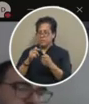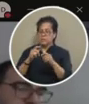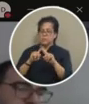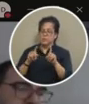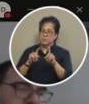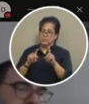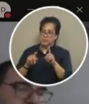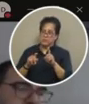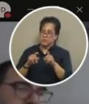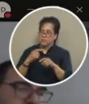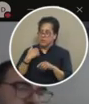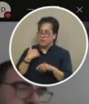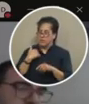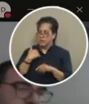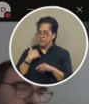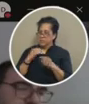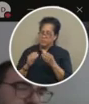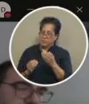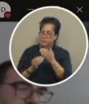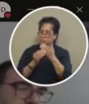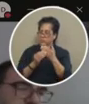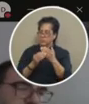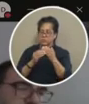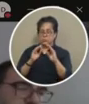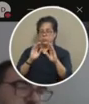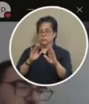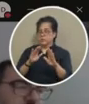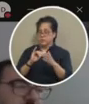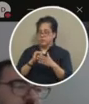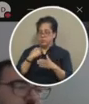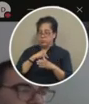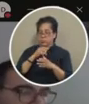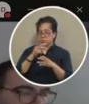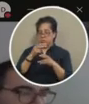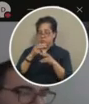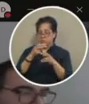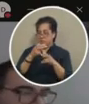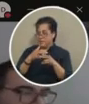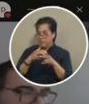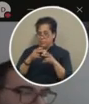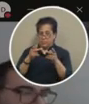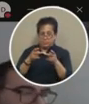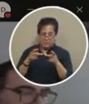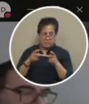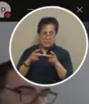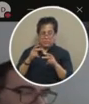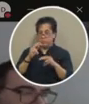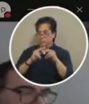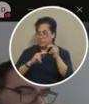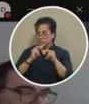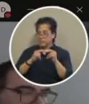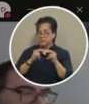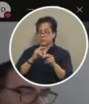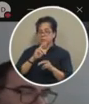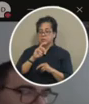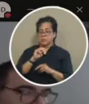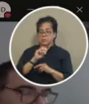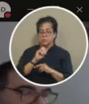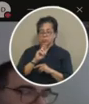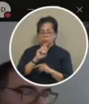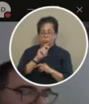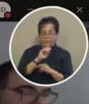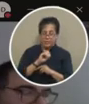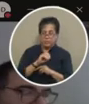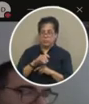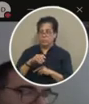attached to 25.1. I think it's great that we are naming facilities after the late Enrique Moreno and Mr.